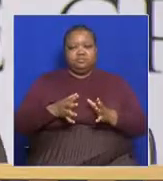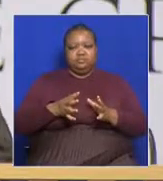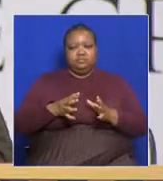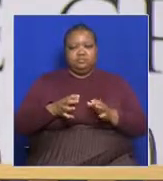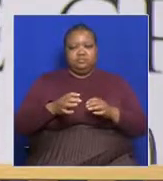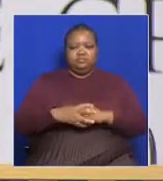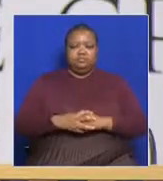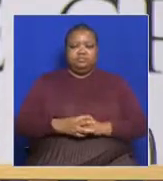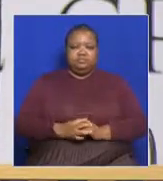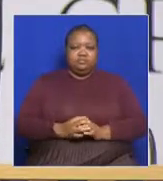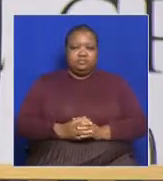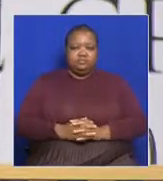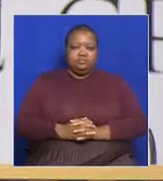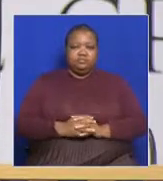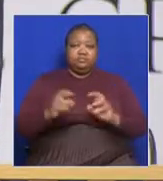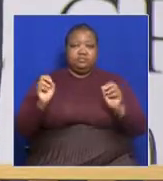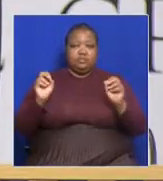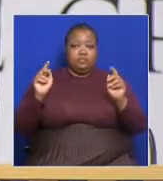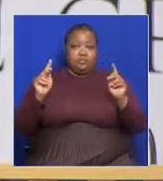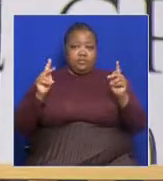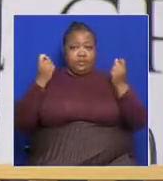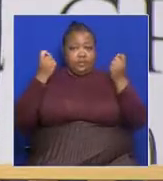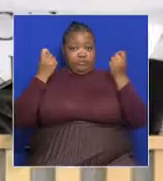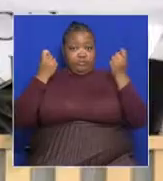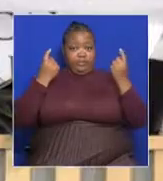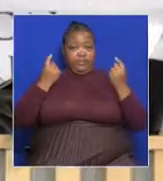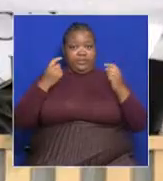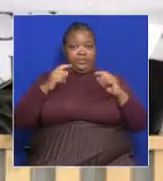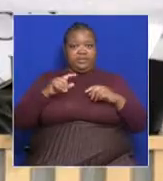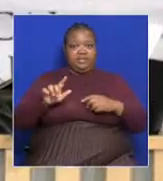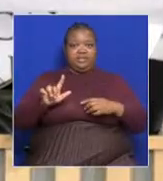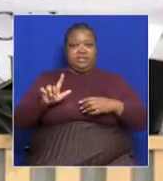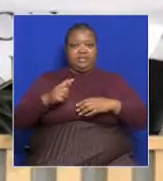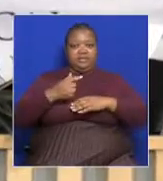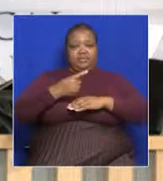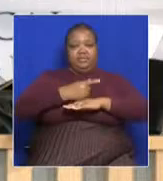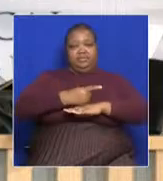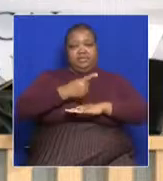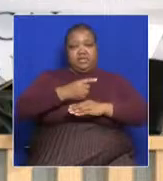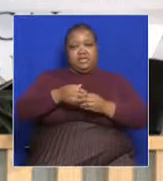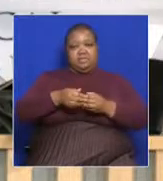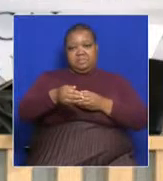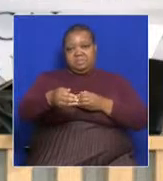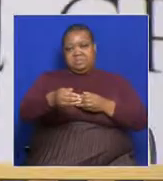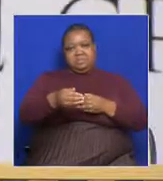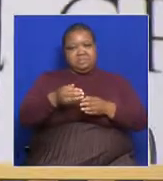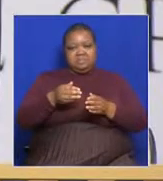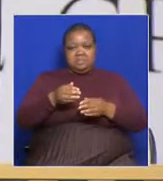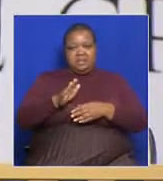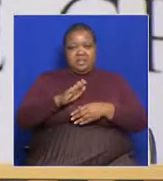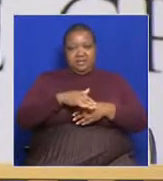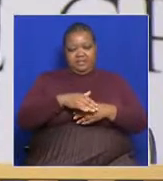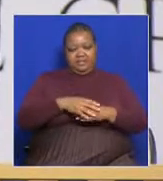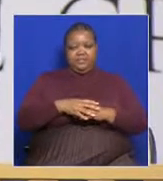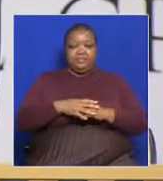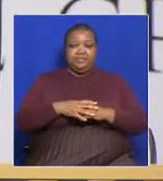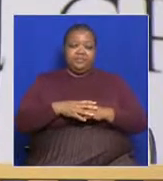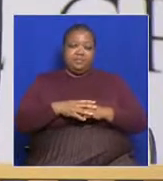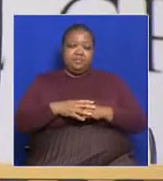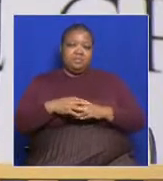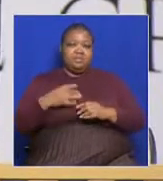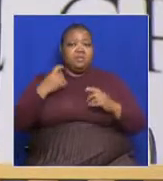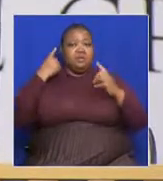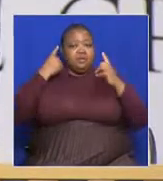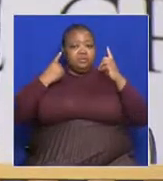I understand you said let's forget about the 7 days Yes. issue, right? Now, my thinking was this,